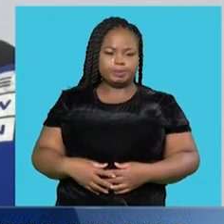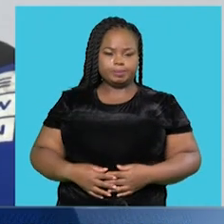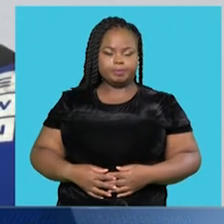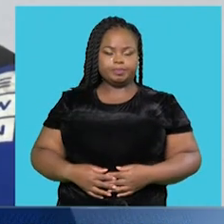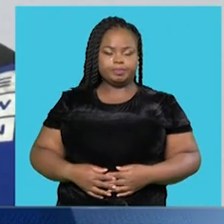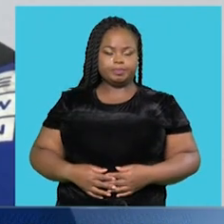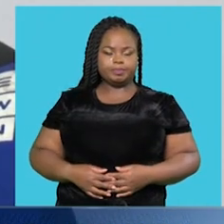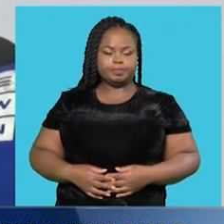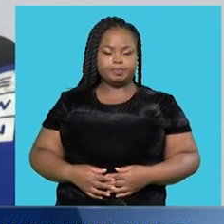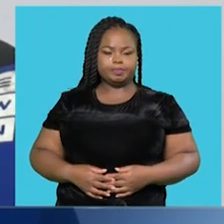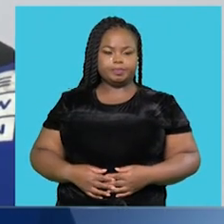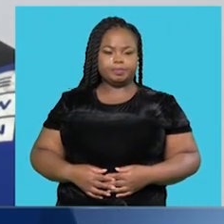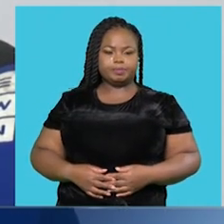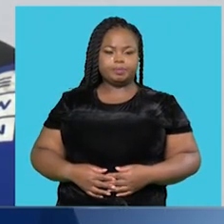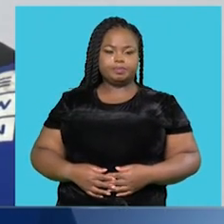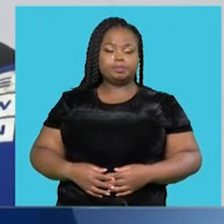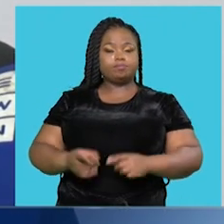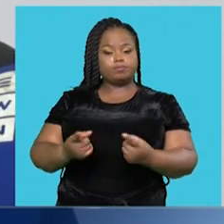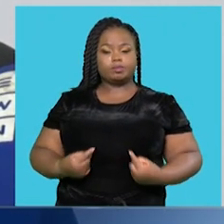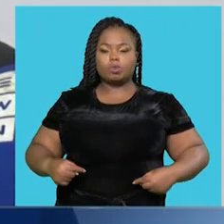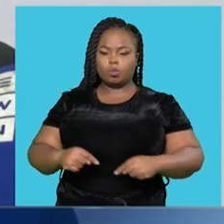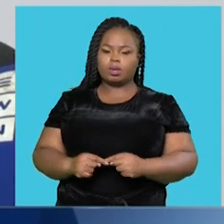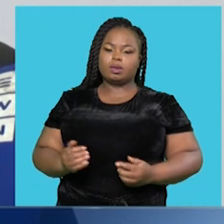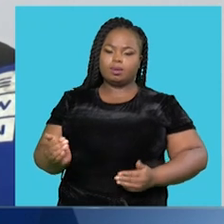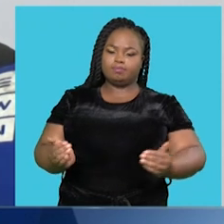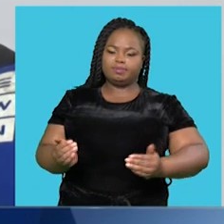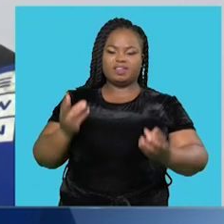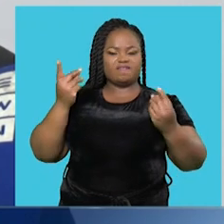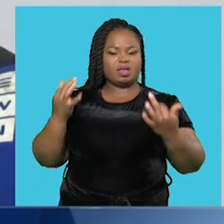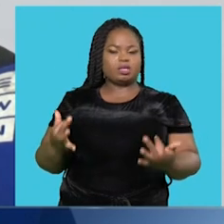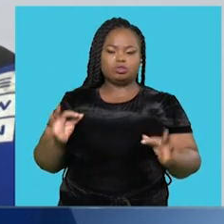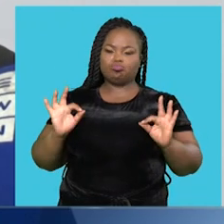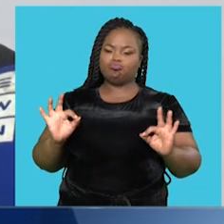We are managing the finances of the province very well